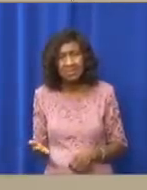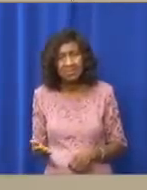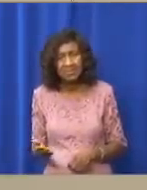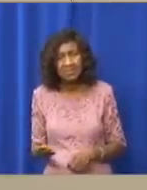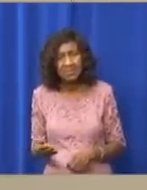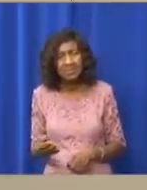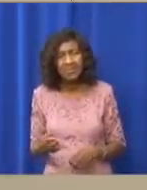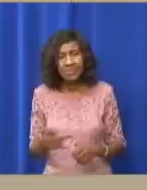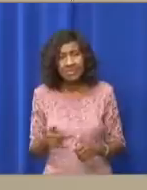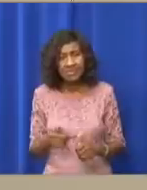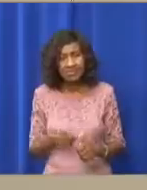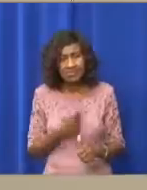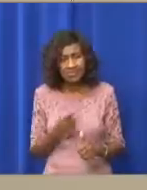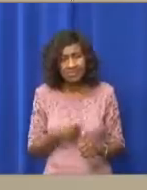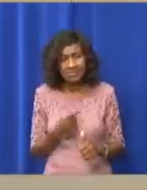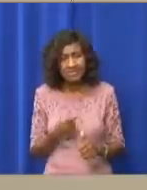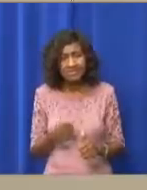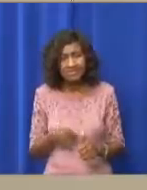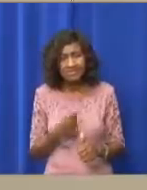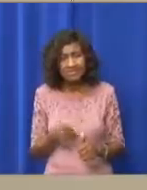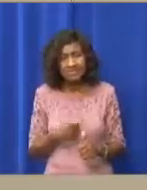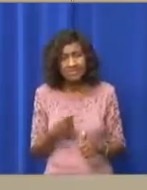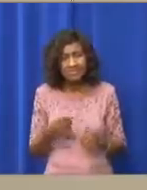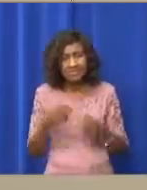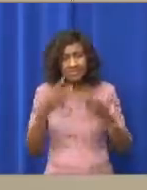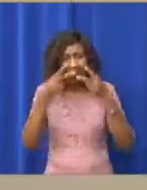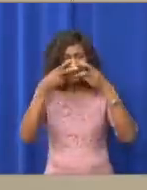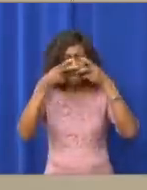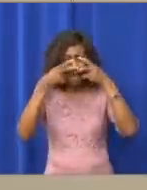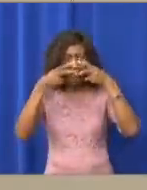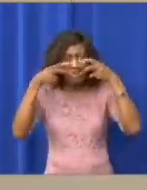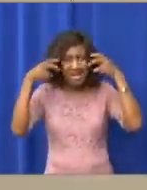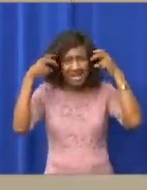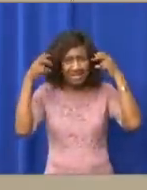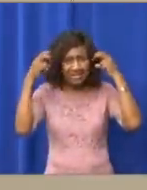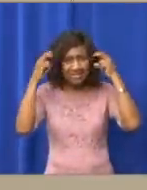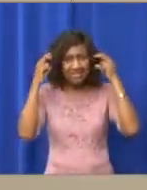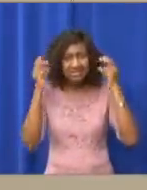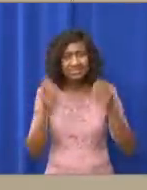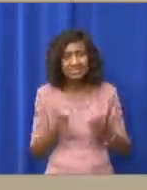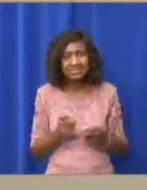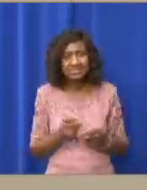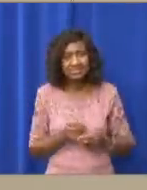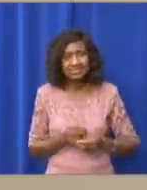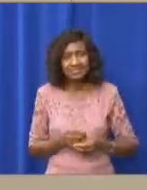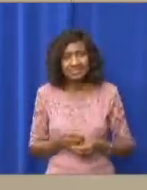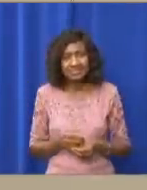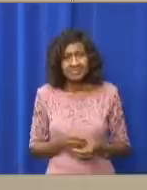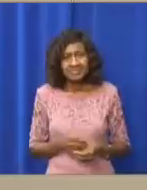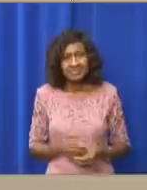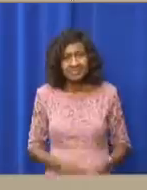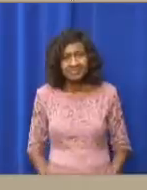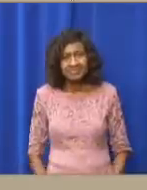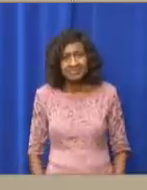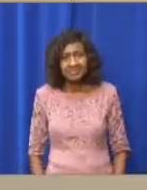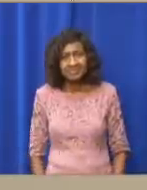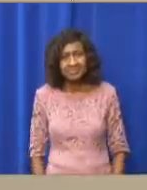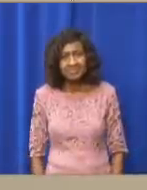let me deal with the issue of masks before I go on to deal with the more involved and difficult bits about the reopening of construction and